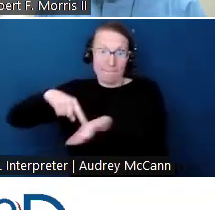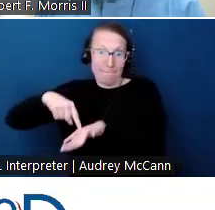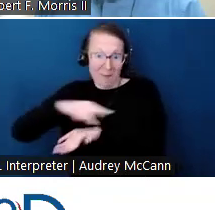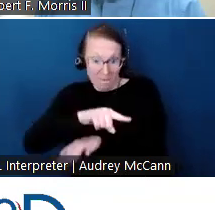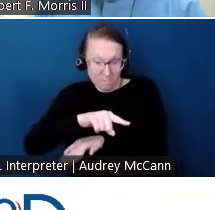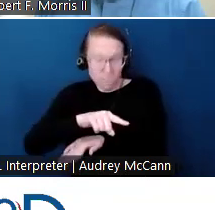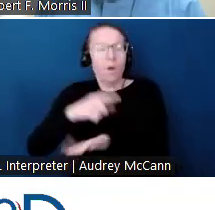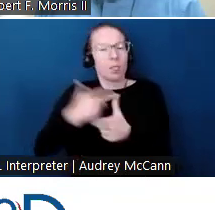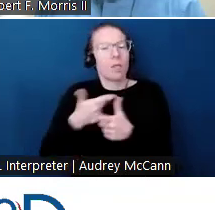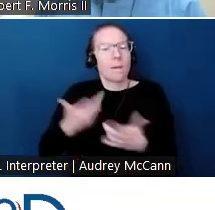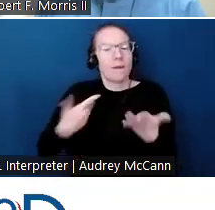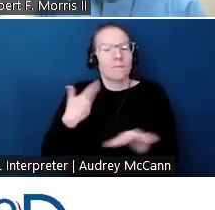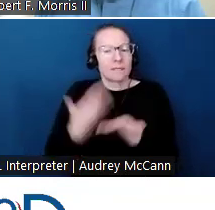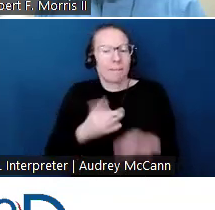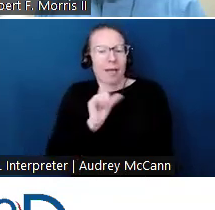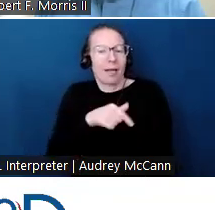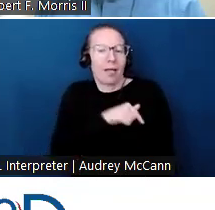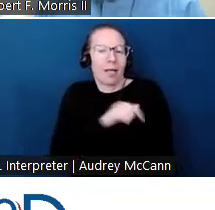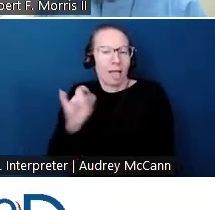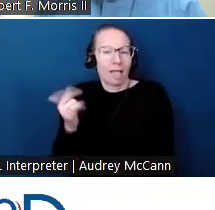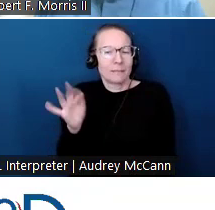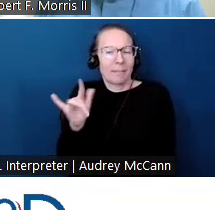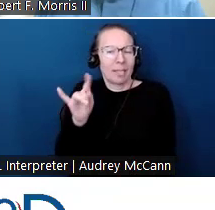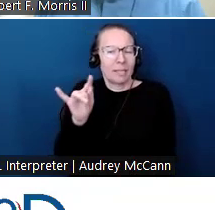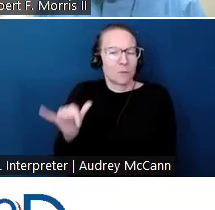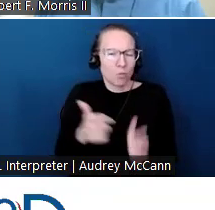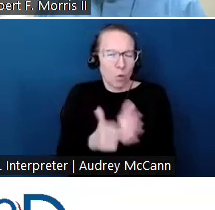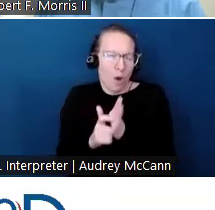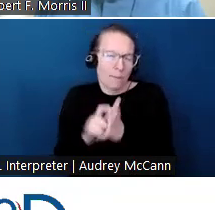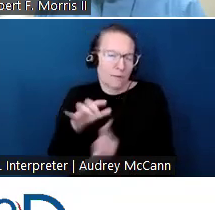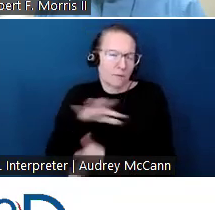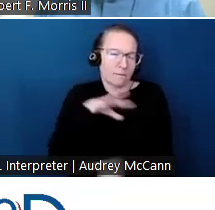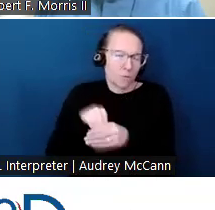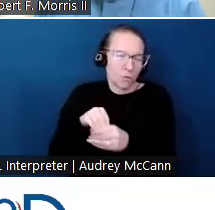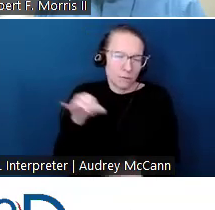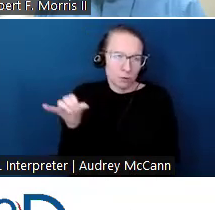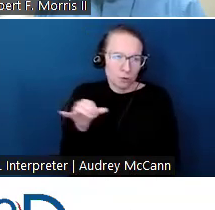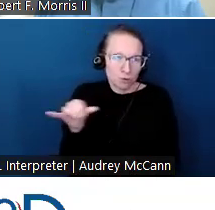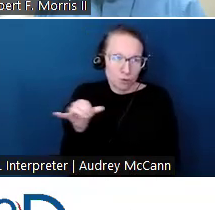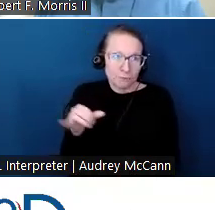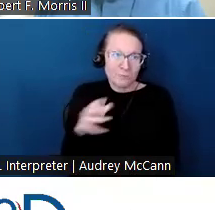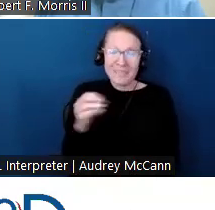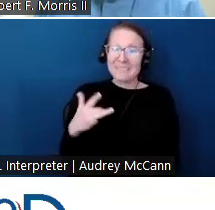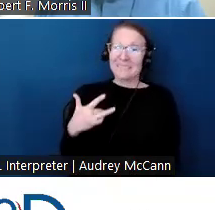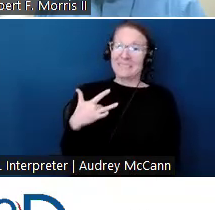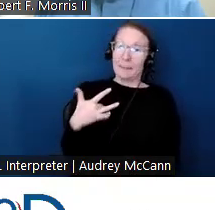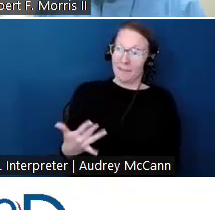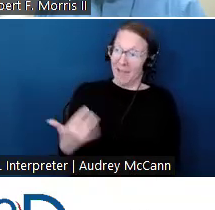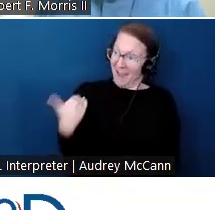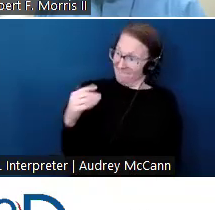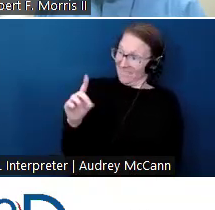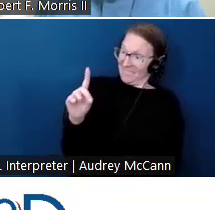there's eligibility requirements that go along with that. And typically having a disability does make a